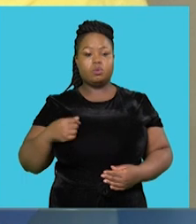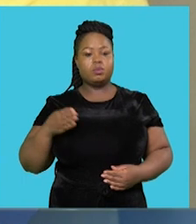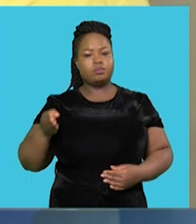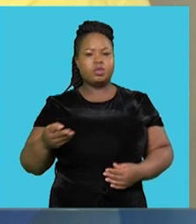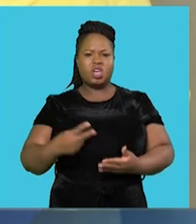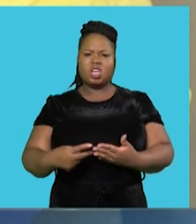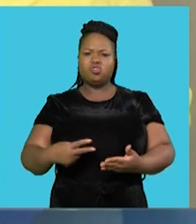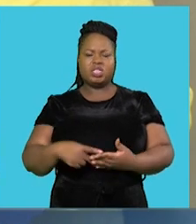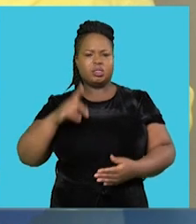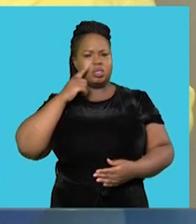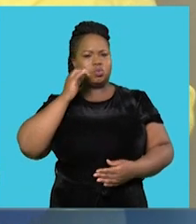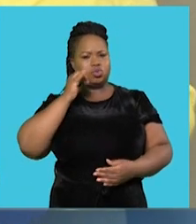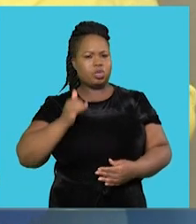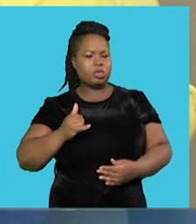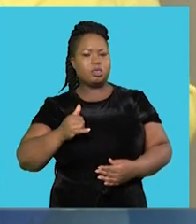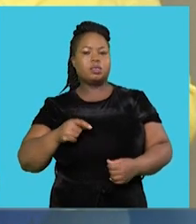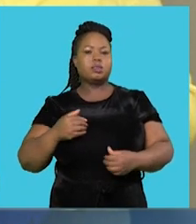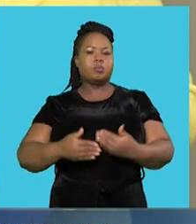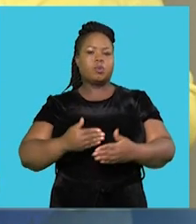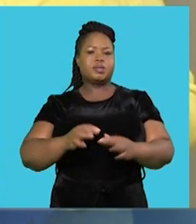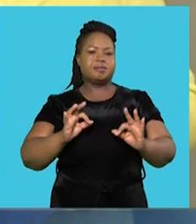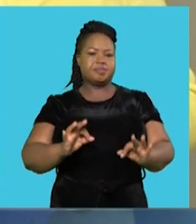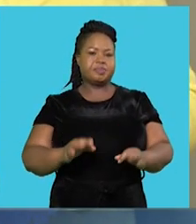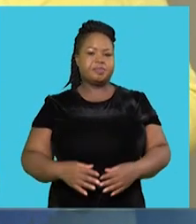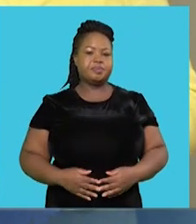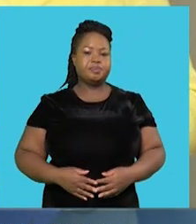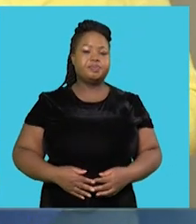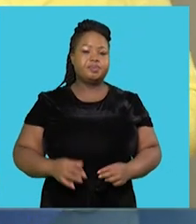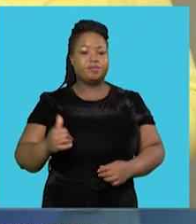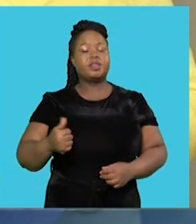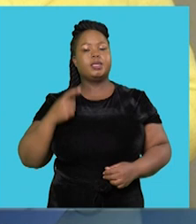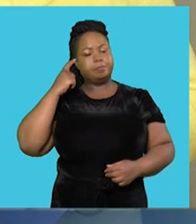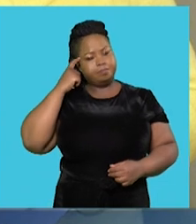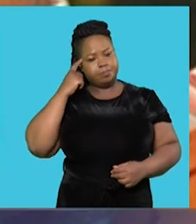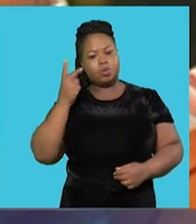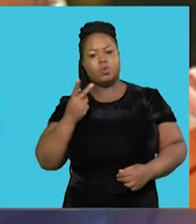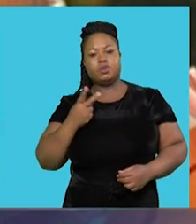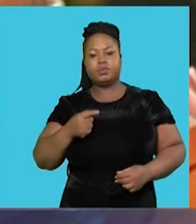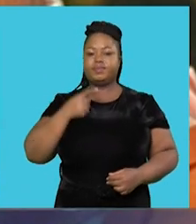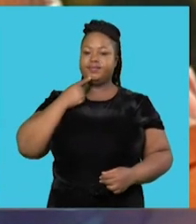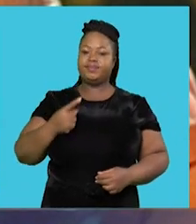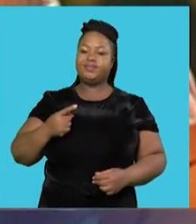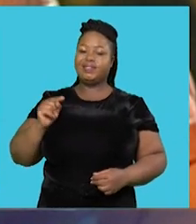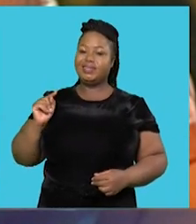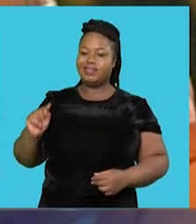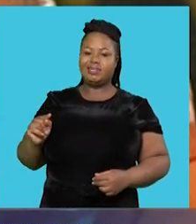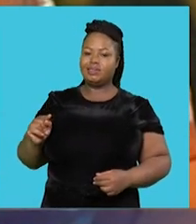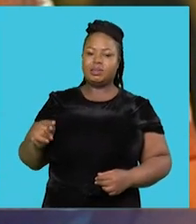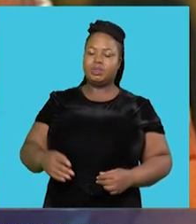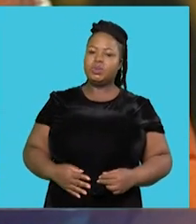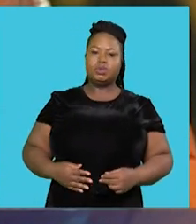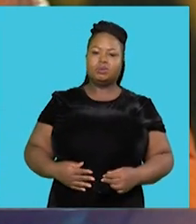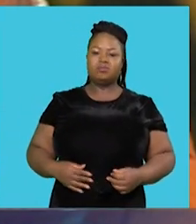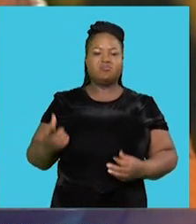thoroughly verified through our verification processes. A consideration was also made that she is not viewed to